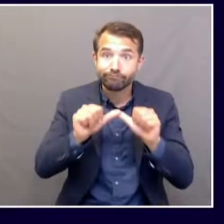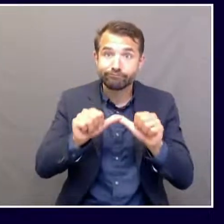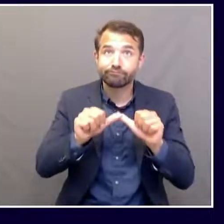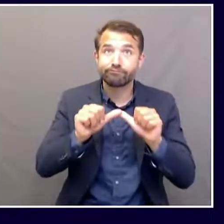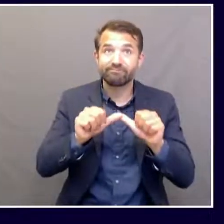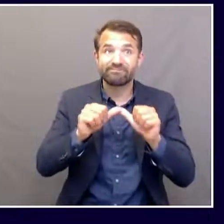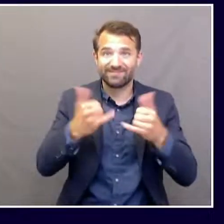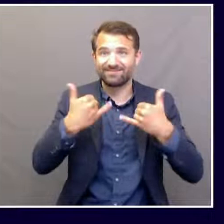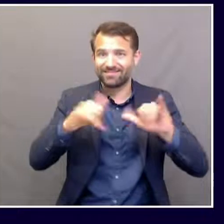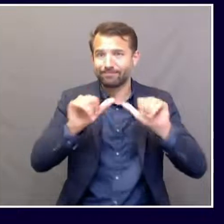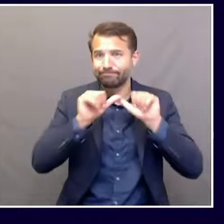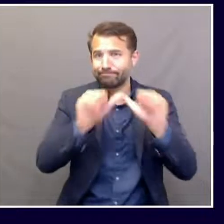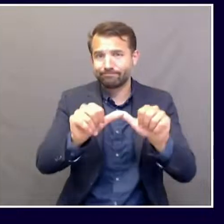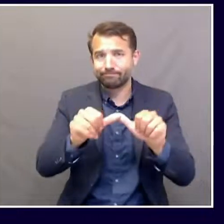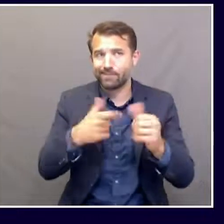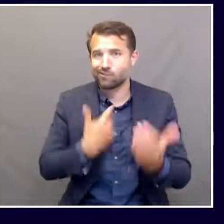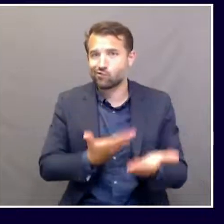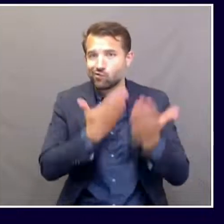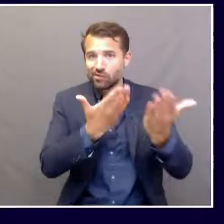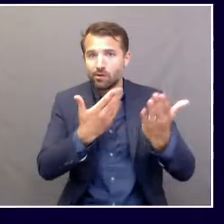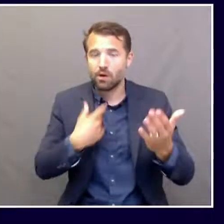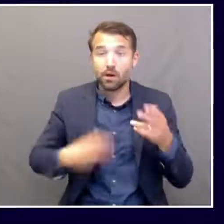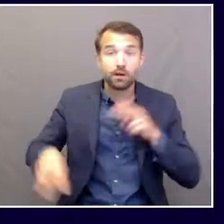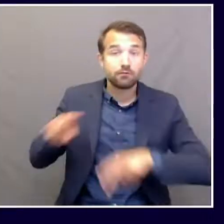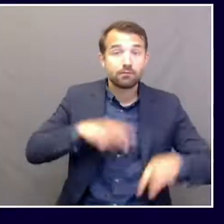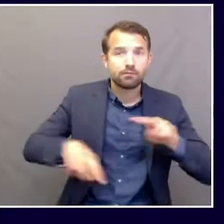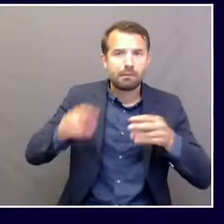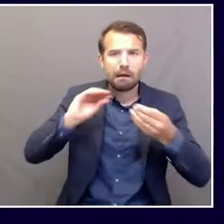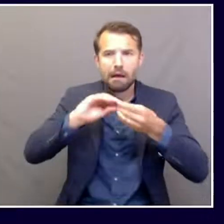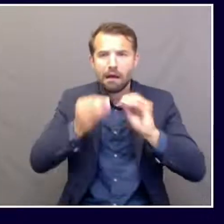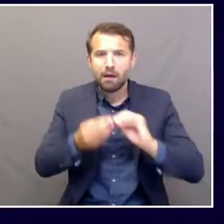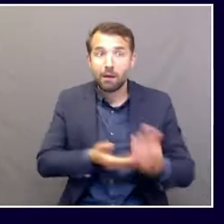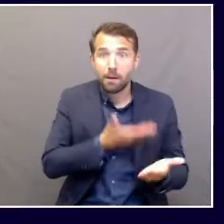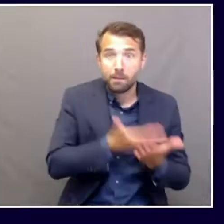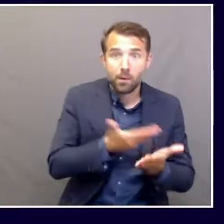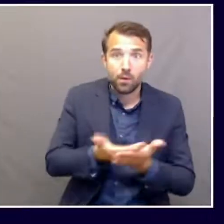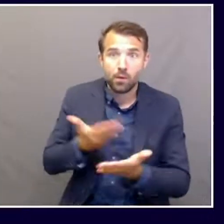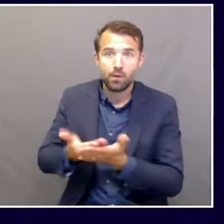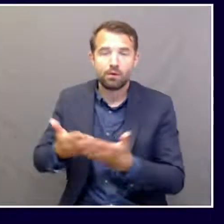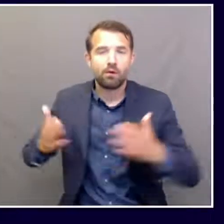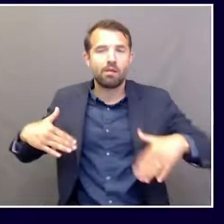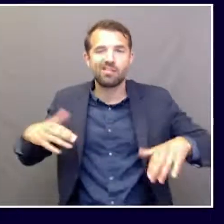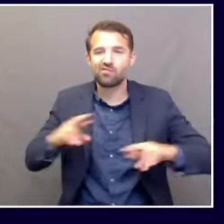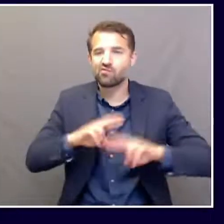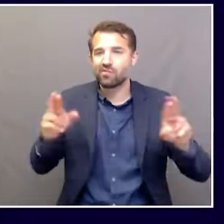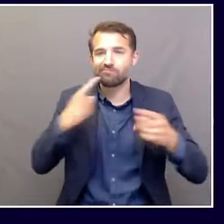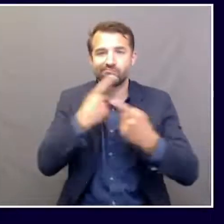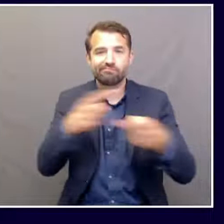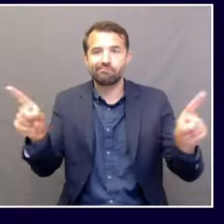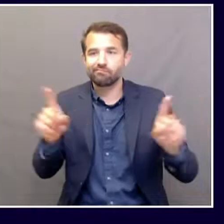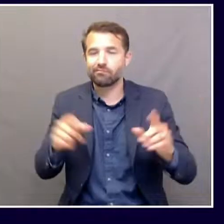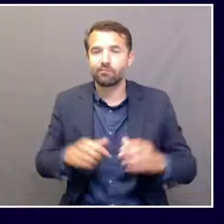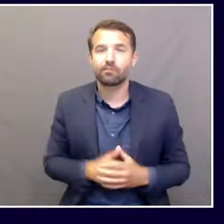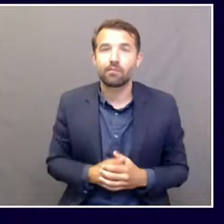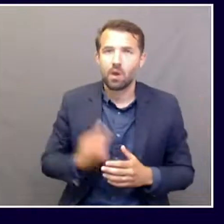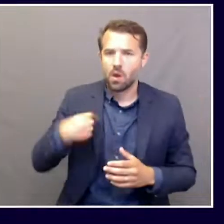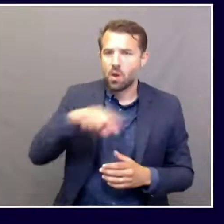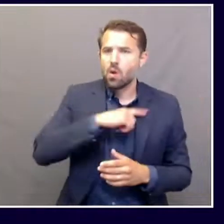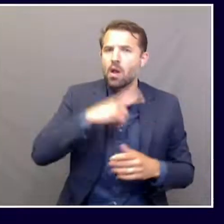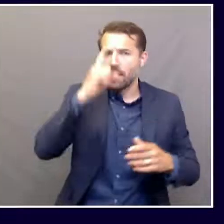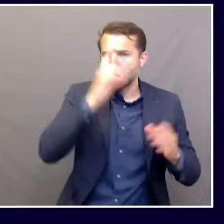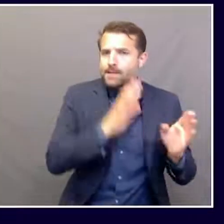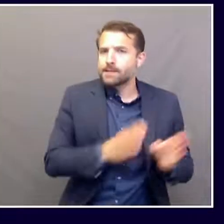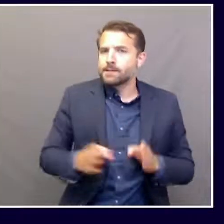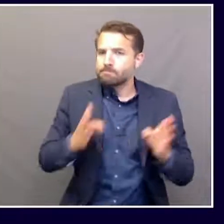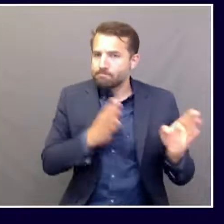know. We don't have any announcements at this time, but we are beginning to do that kind of planning. So, for example, the